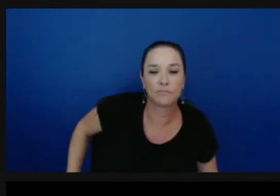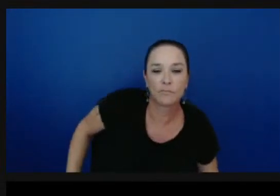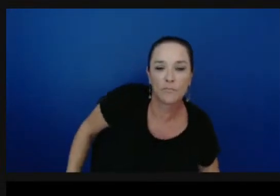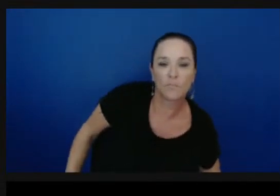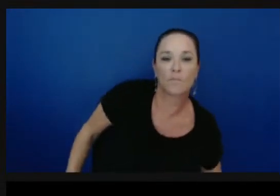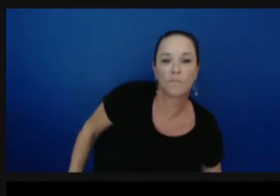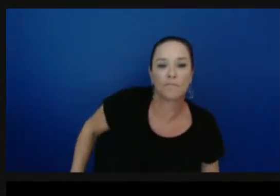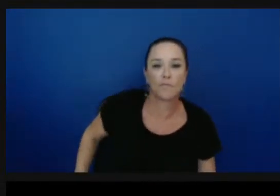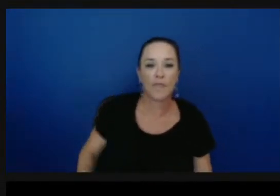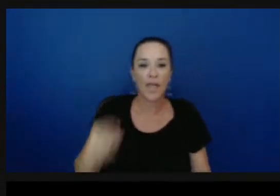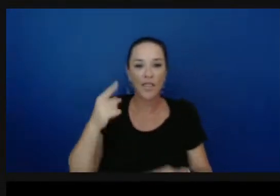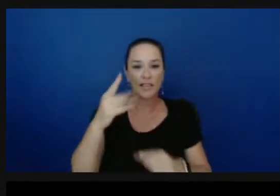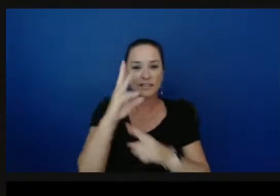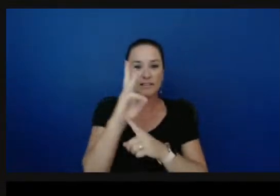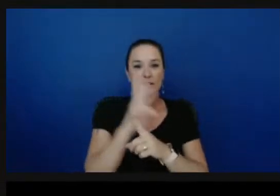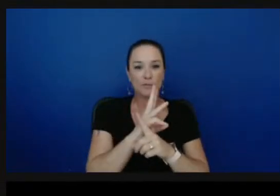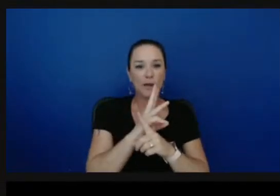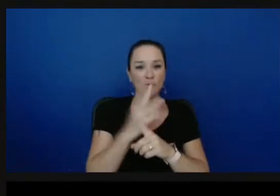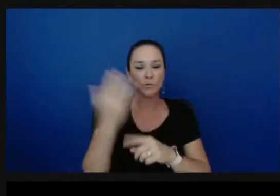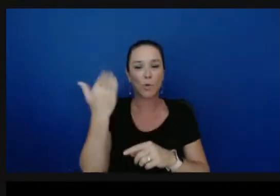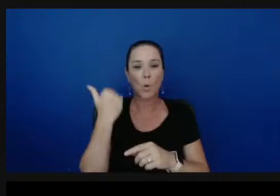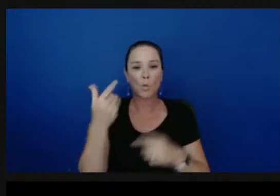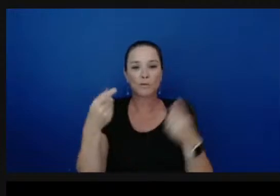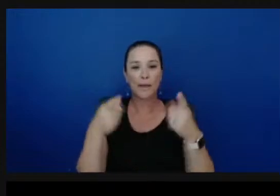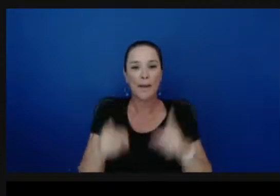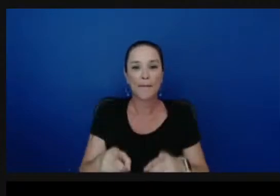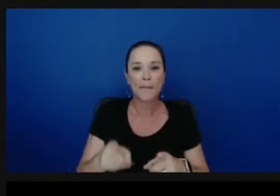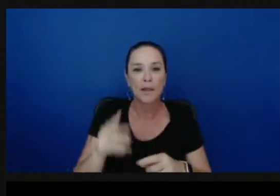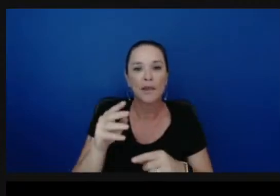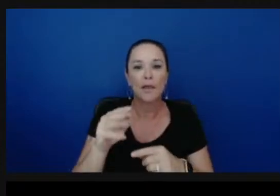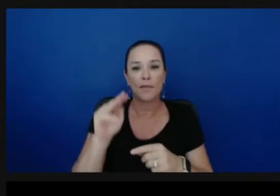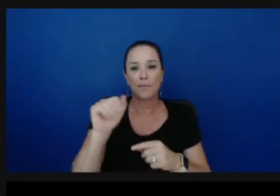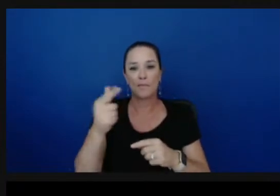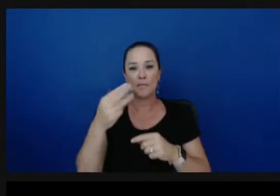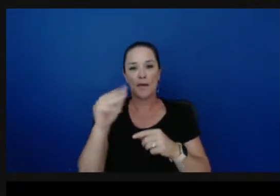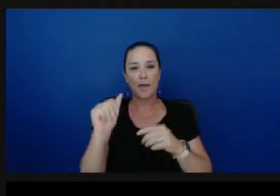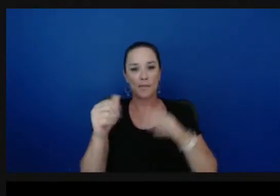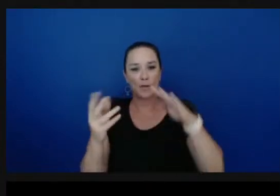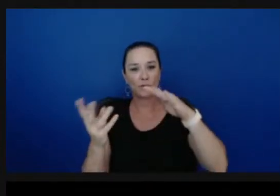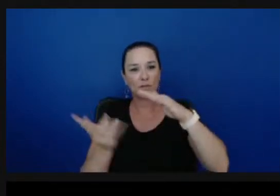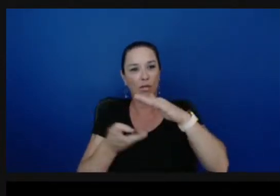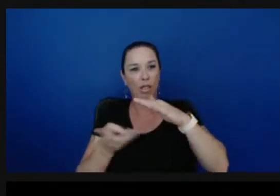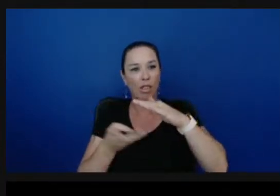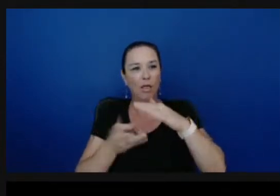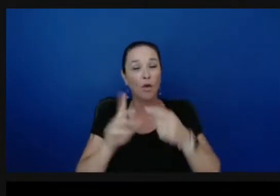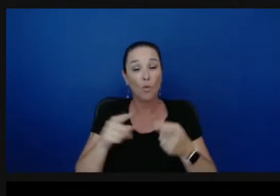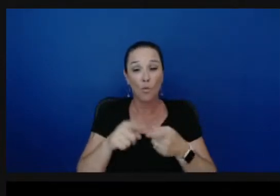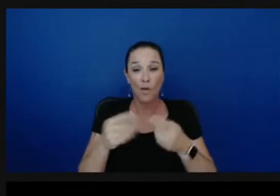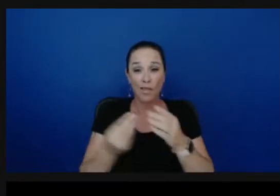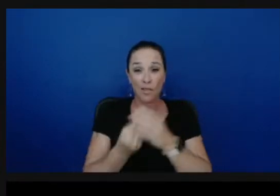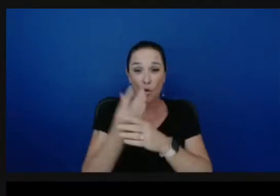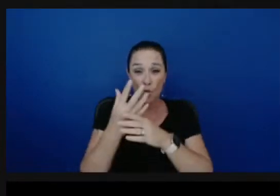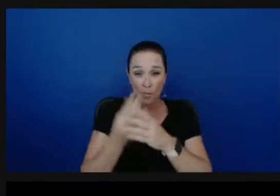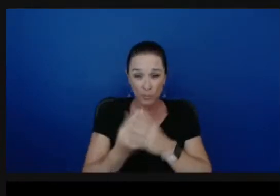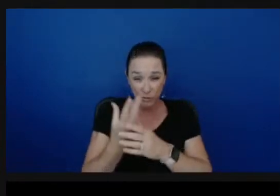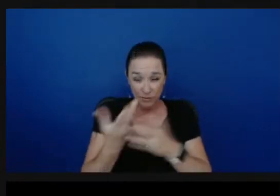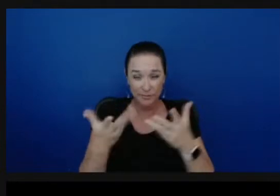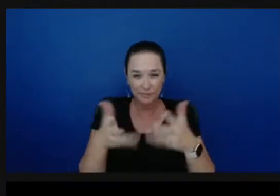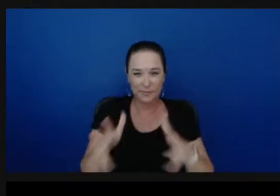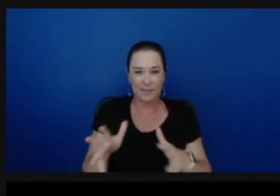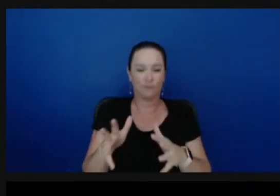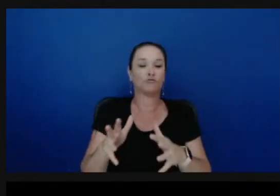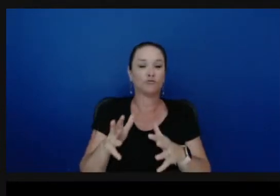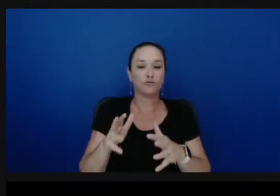months ago that this was happening, magma coming in. This is after the eruption. It was over in September, showing that cracking of the ground